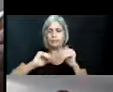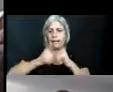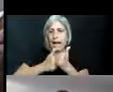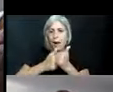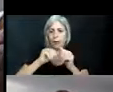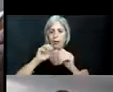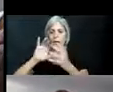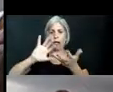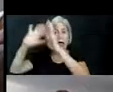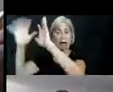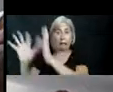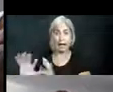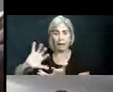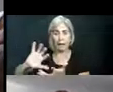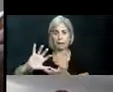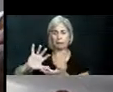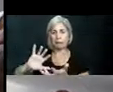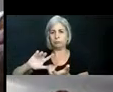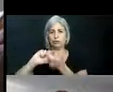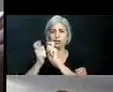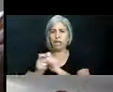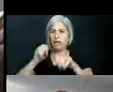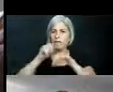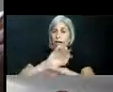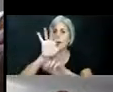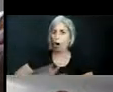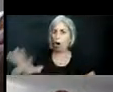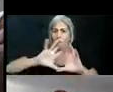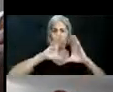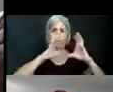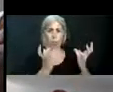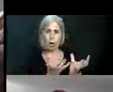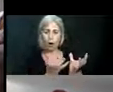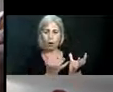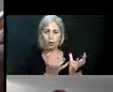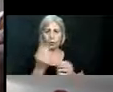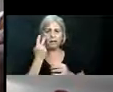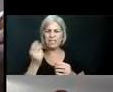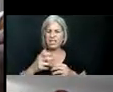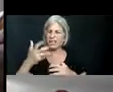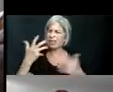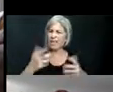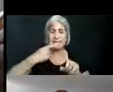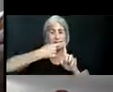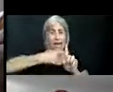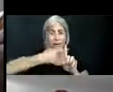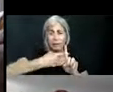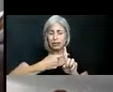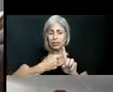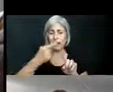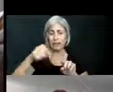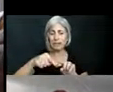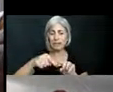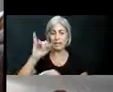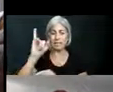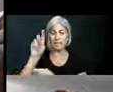other parts of the world. So in the last two to three years we've seen incredible temperatures, such as in this area of